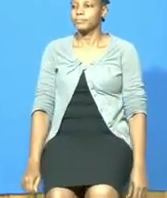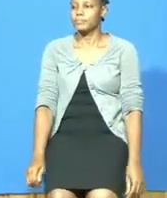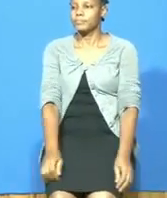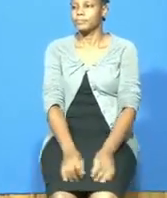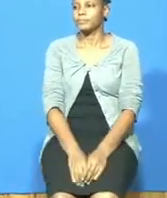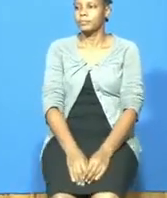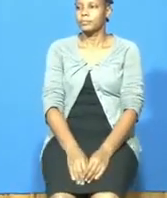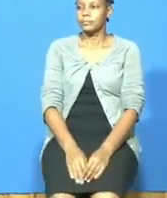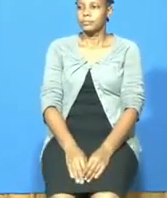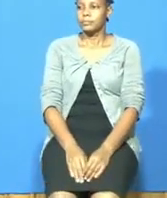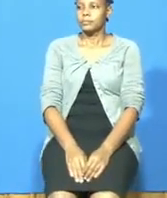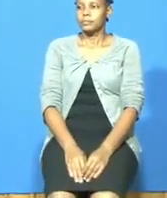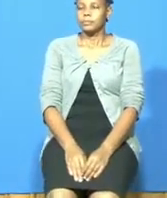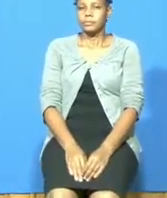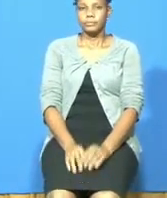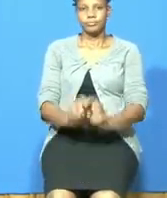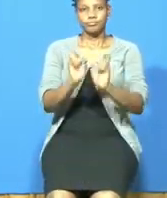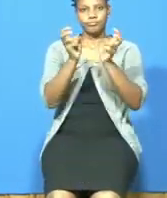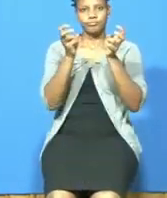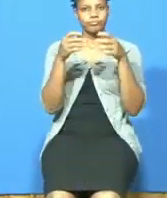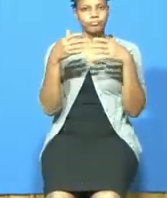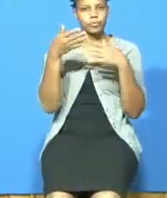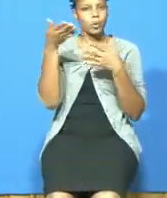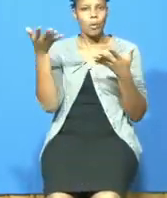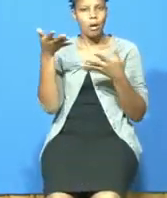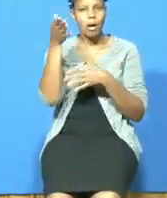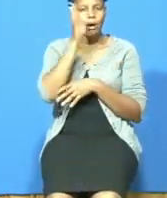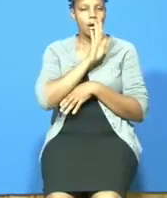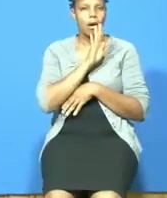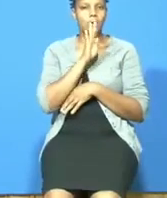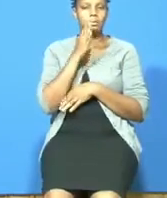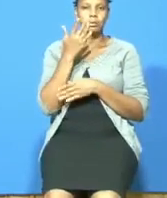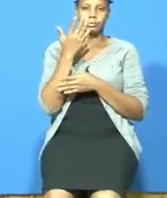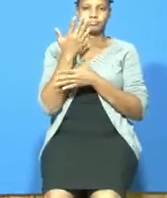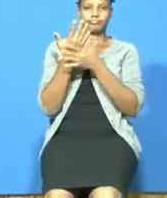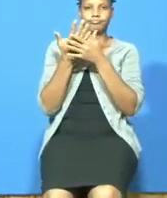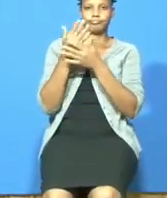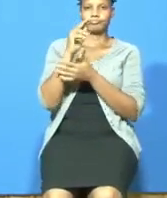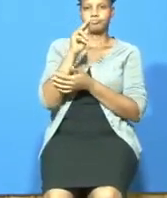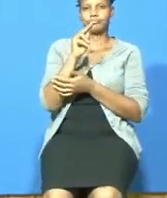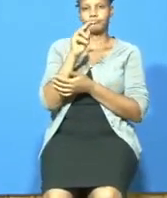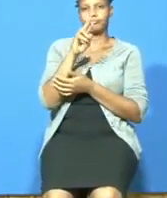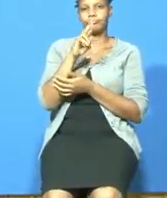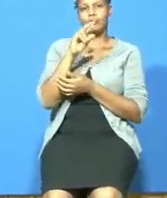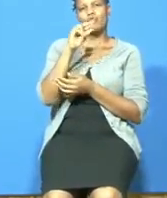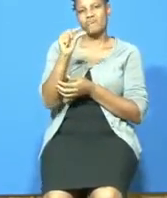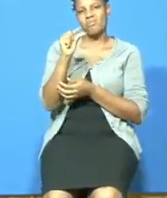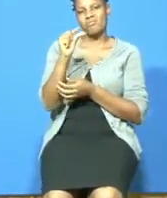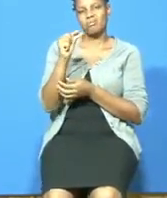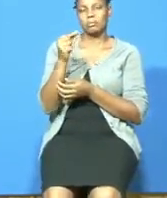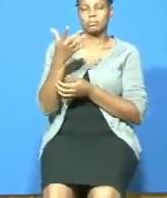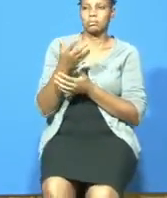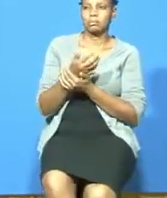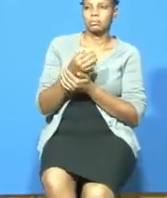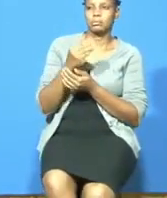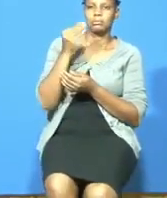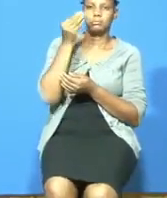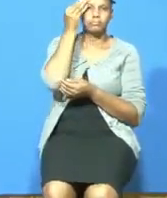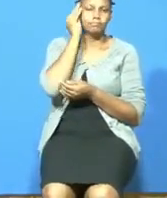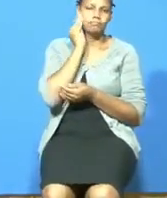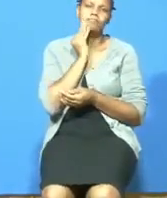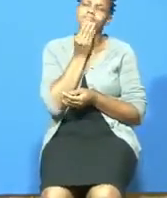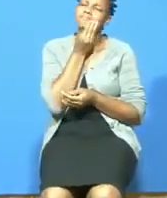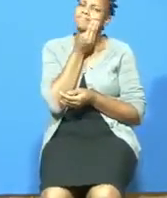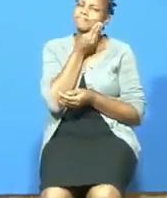look at God's handkerchief. And each evening, each day, We continue to look